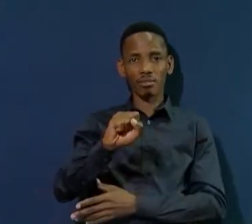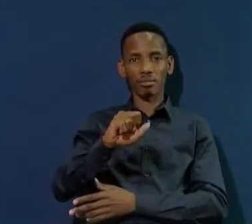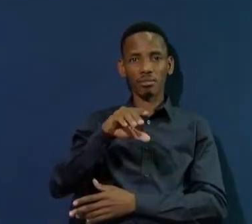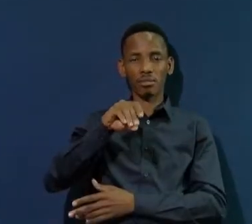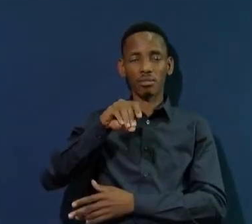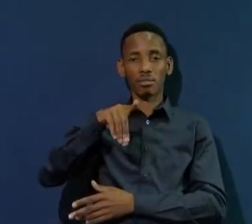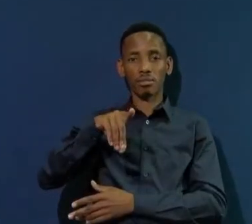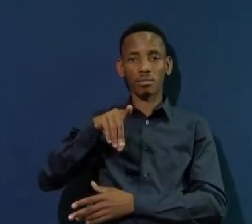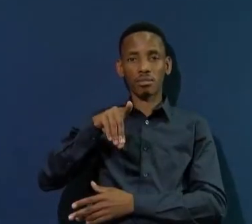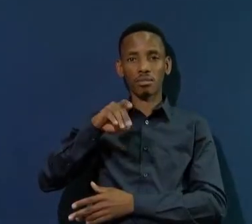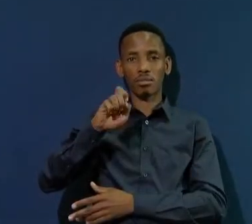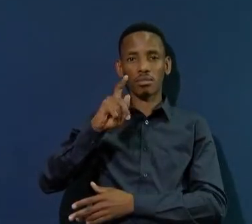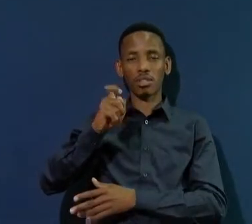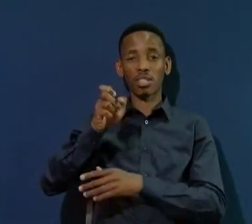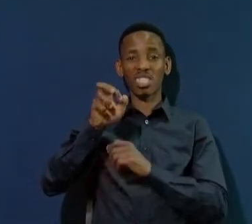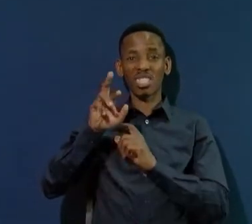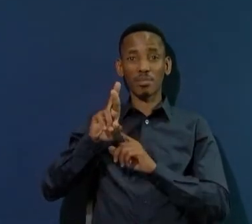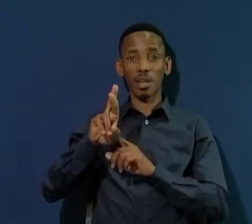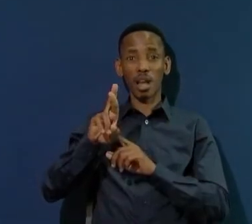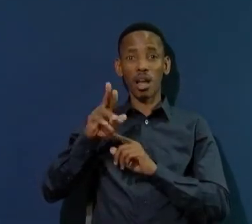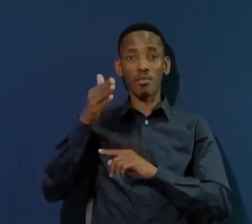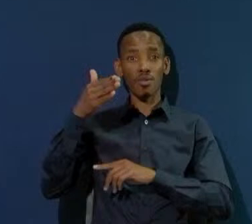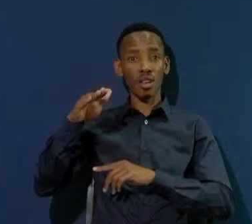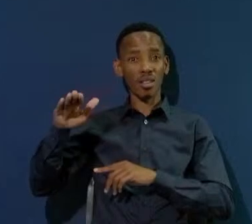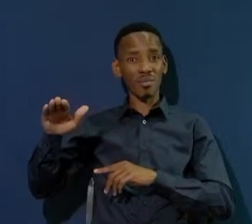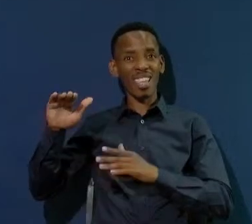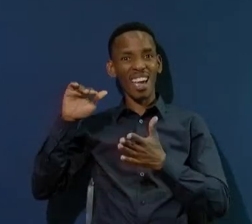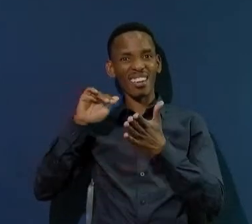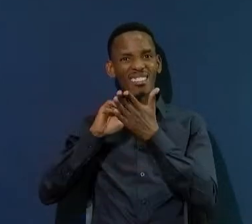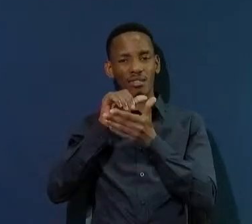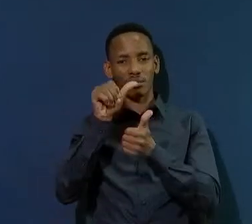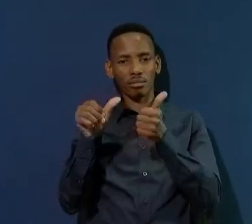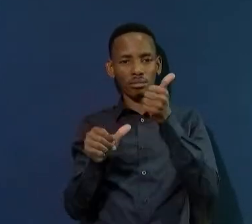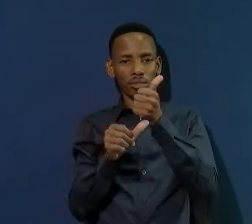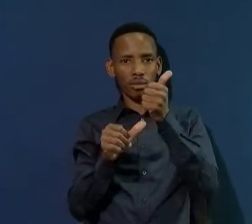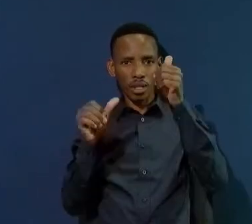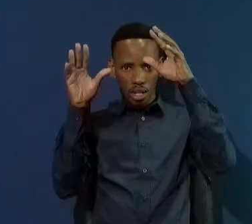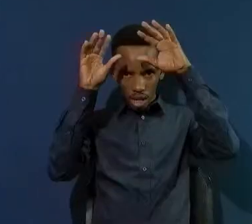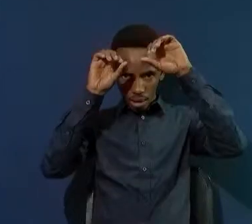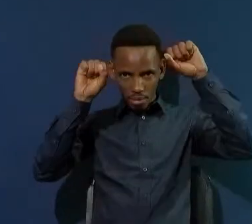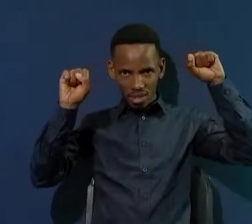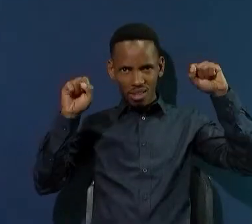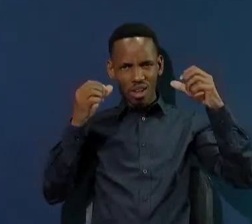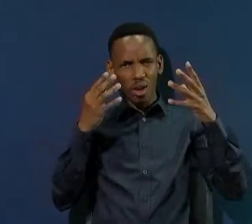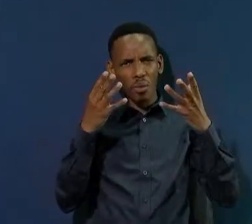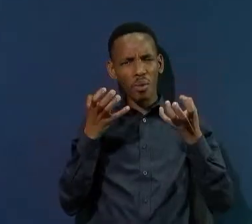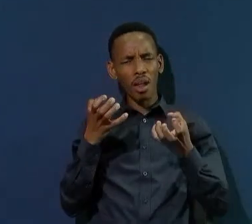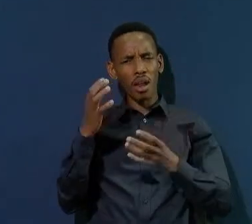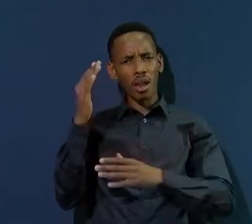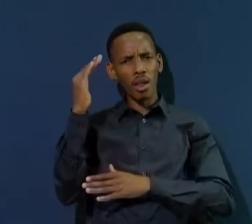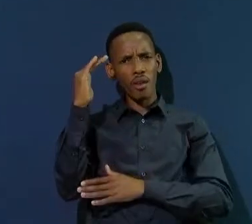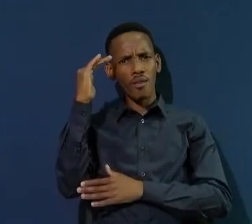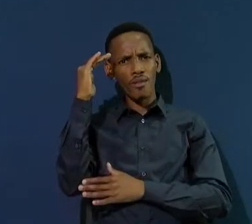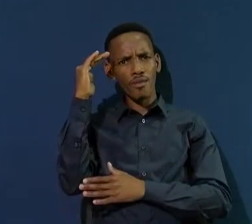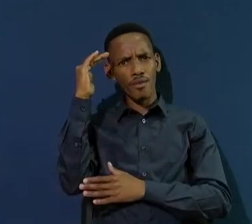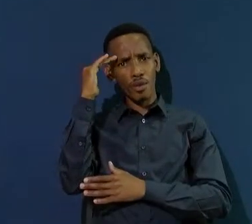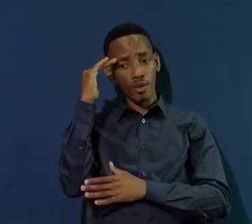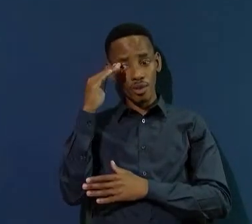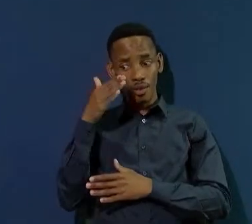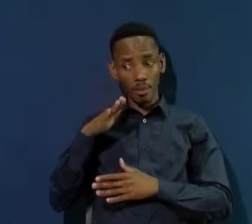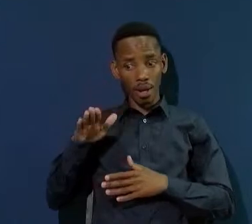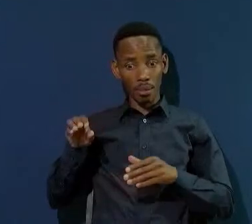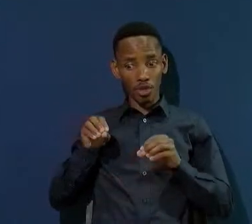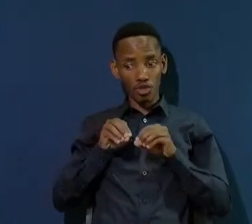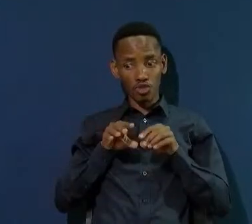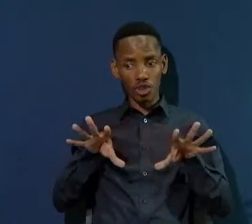gore ke deputy wa gagwe re ema ha kae ho mo thulaganyong yone a re ema gone